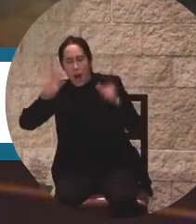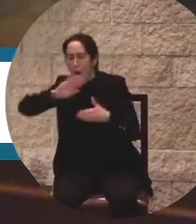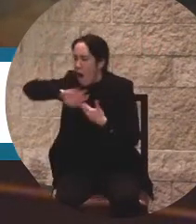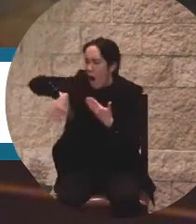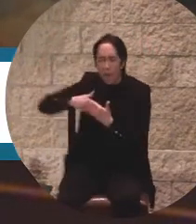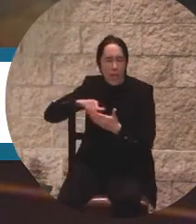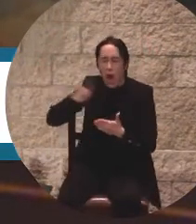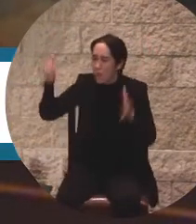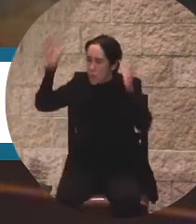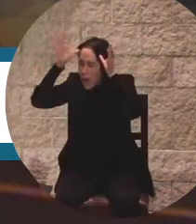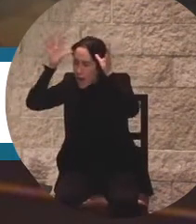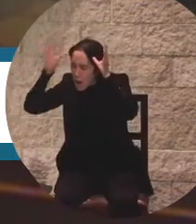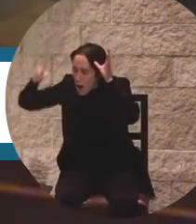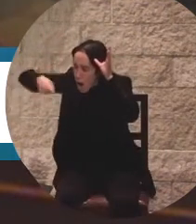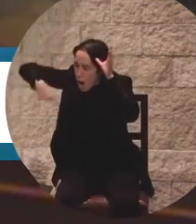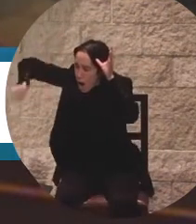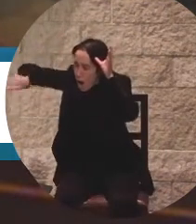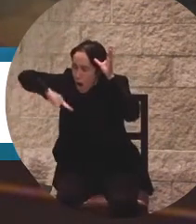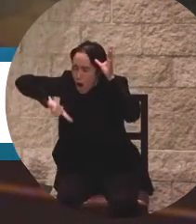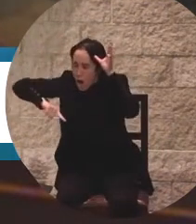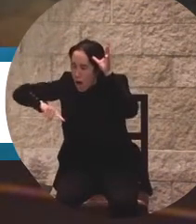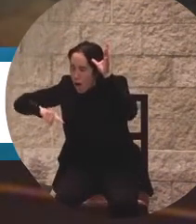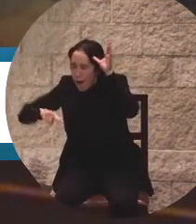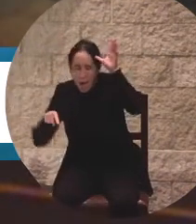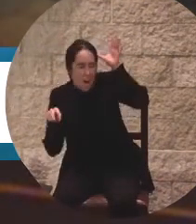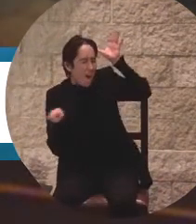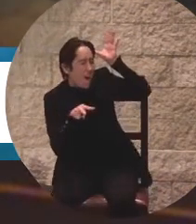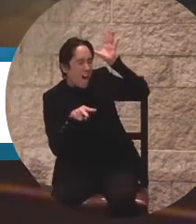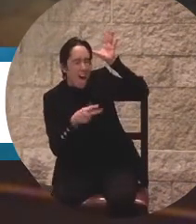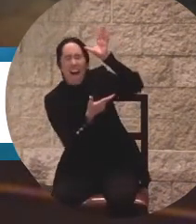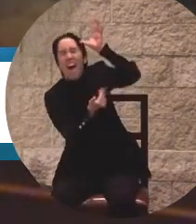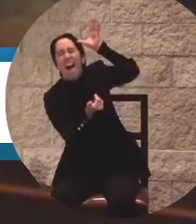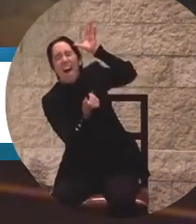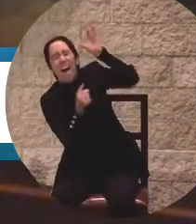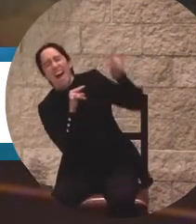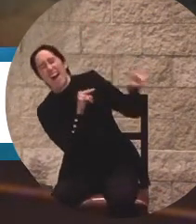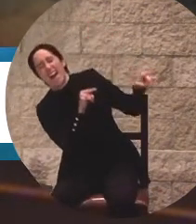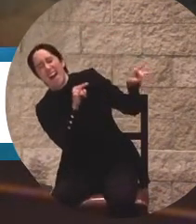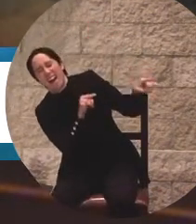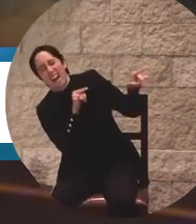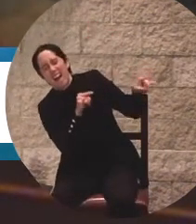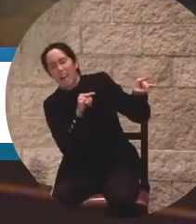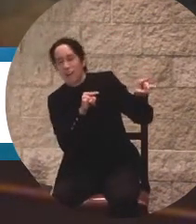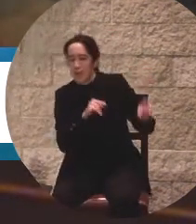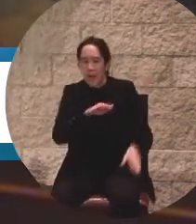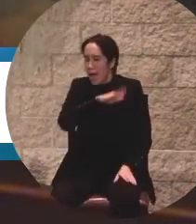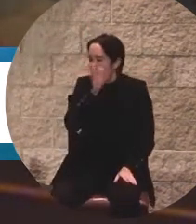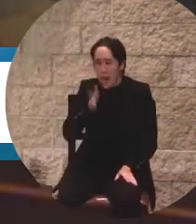Used to laugh and call him things like